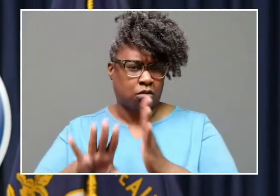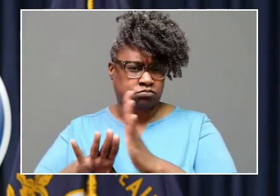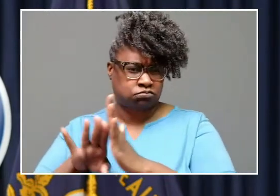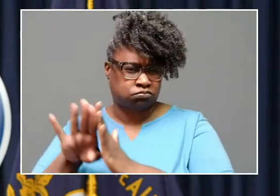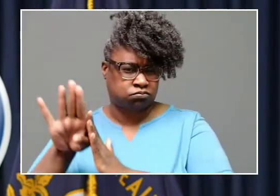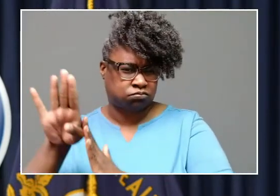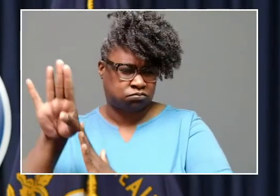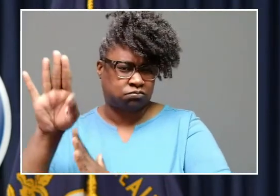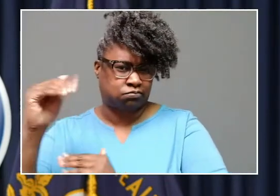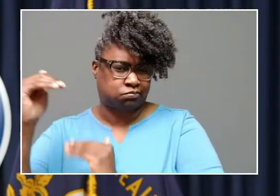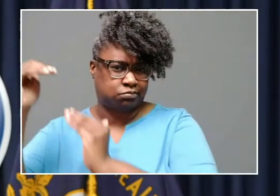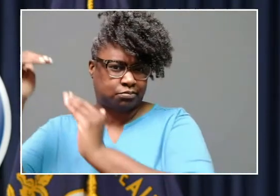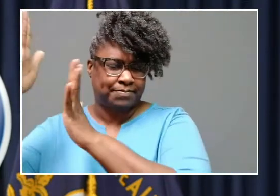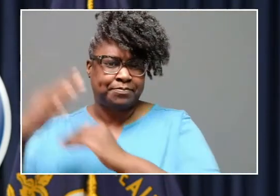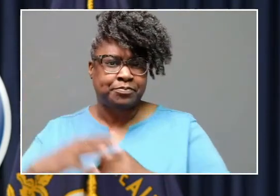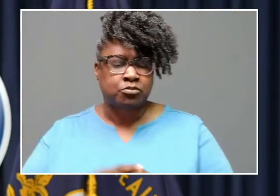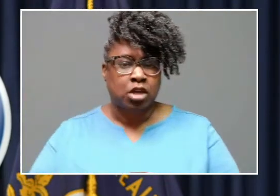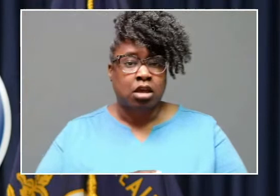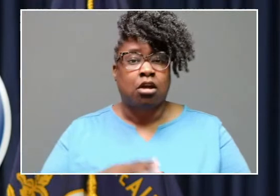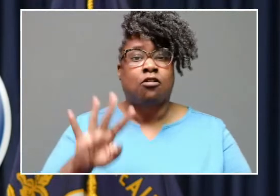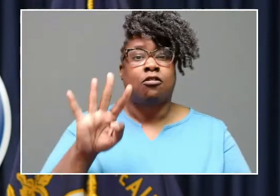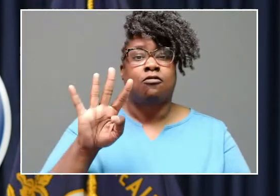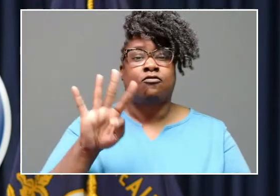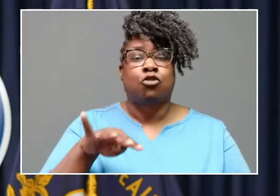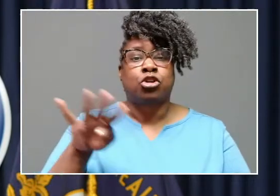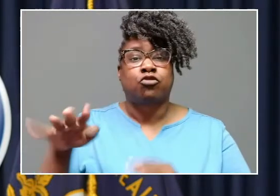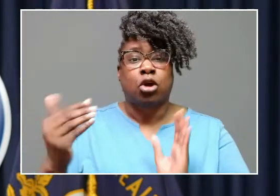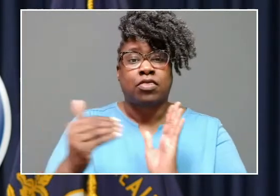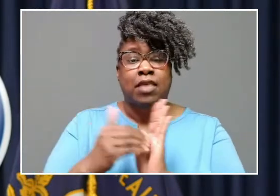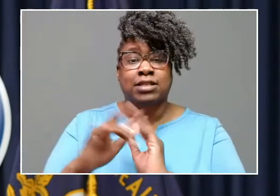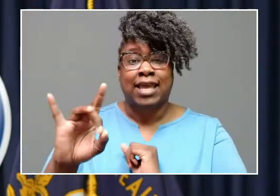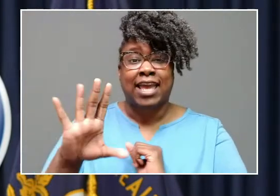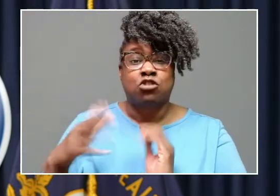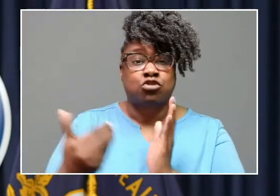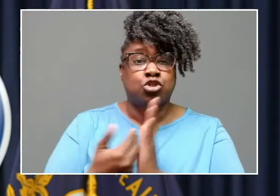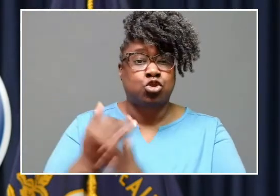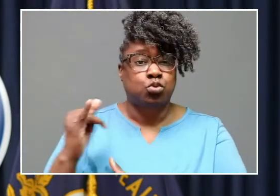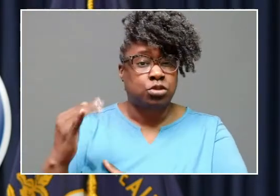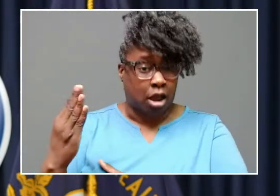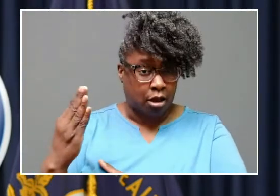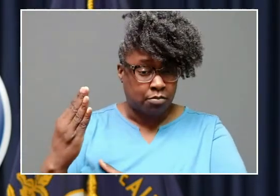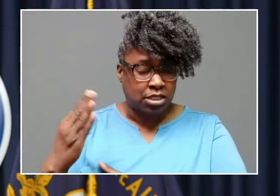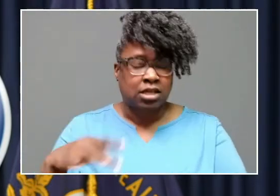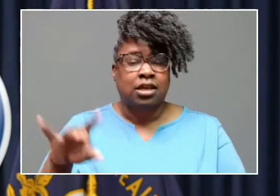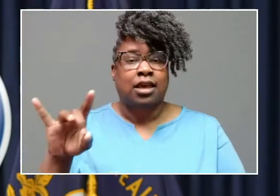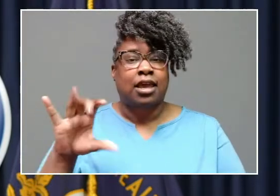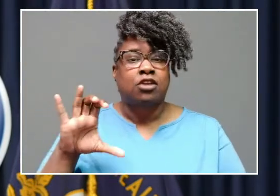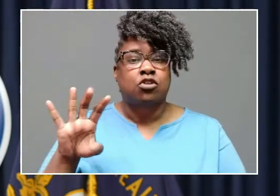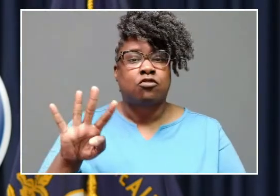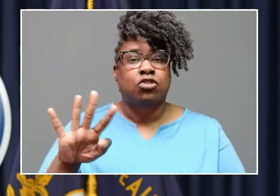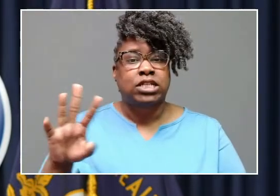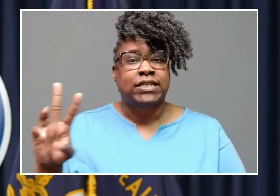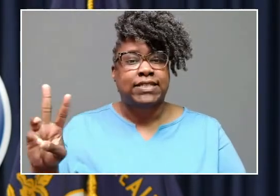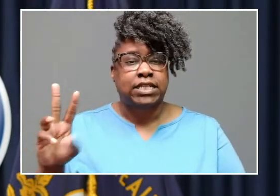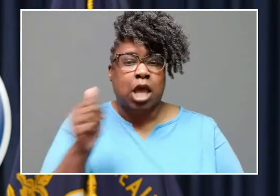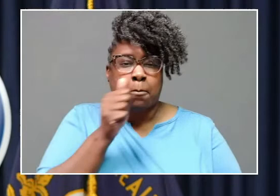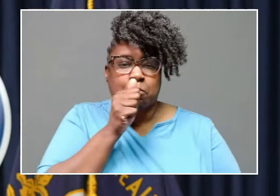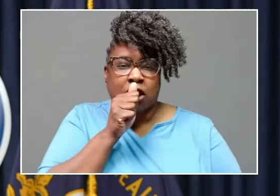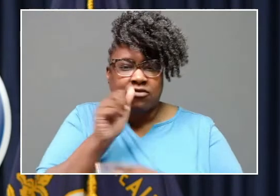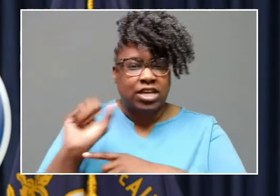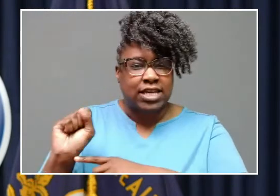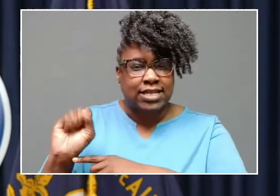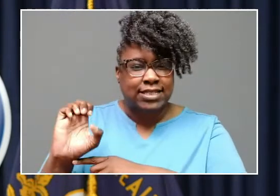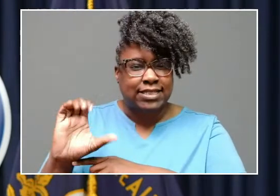creation of 44,800 new jobs and 846 private sector new location or